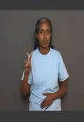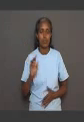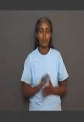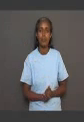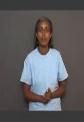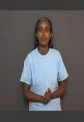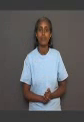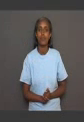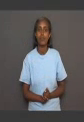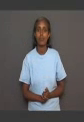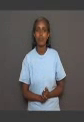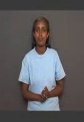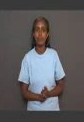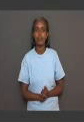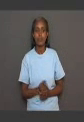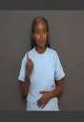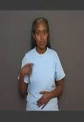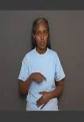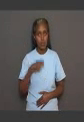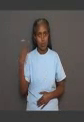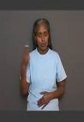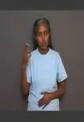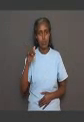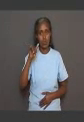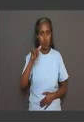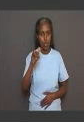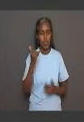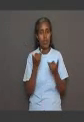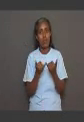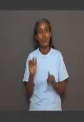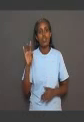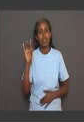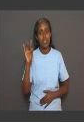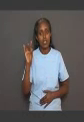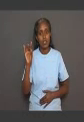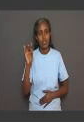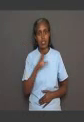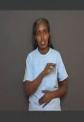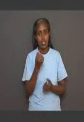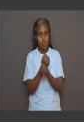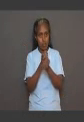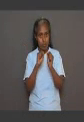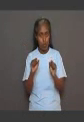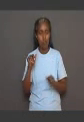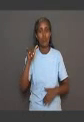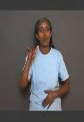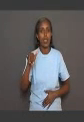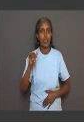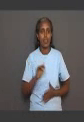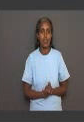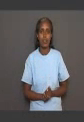2. We use y over 8 and solve for y.